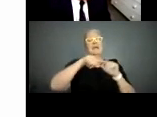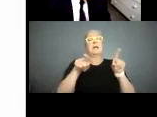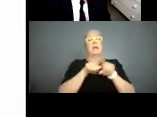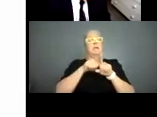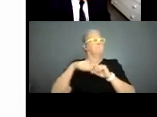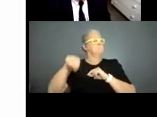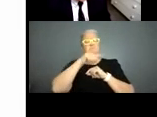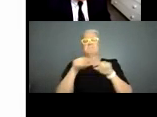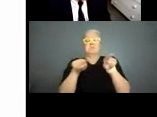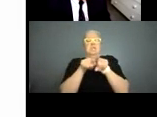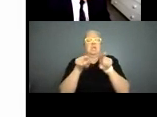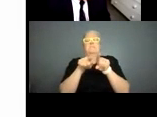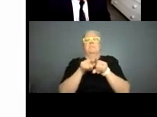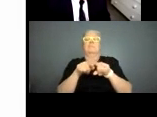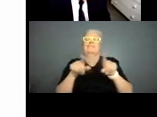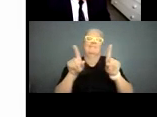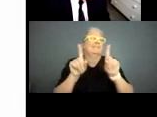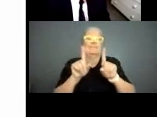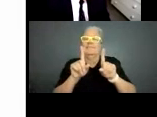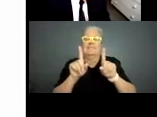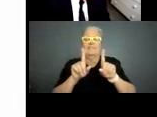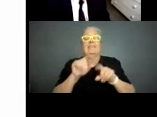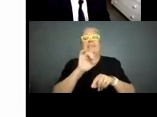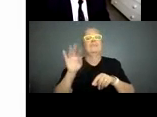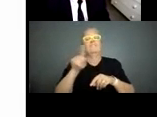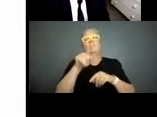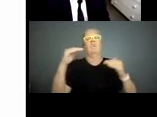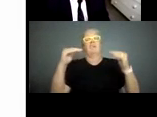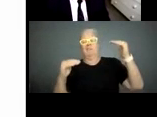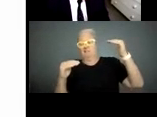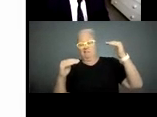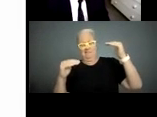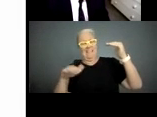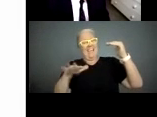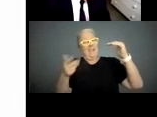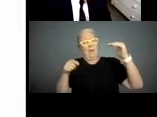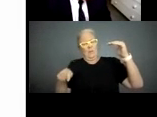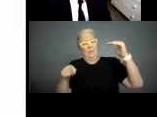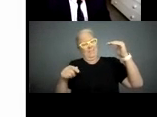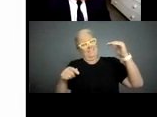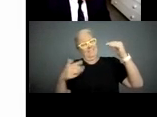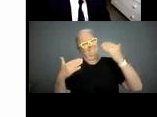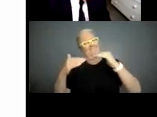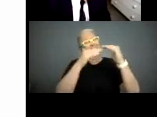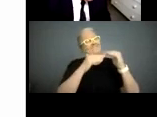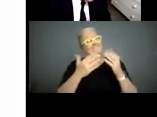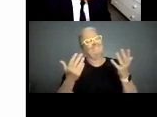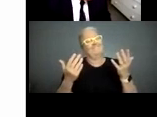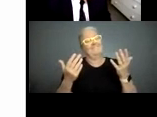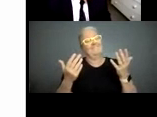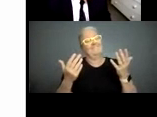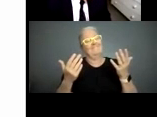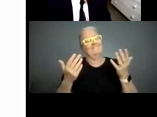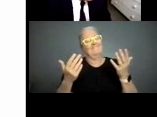completely different disadvantaged position, will never lead to equality. It will always lead to inequality. So it is actually